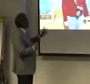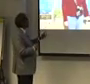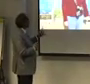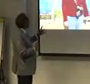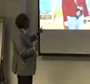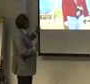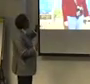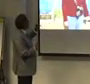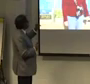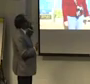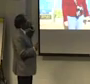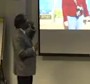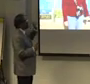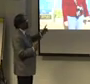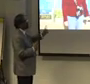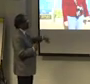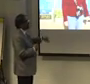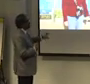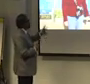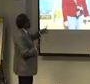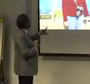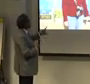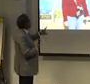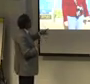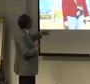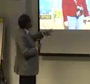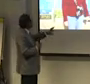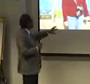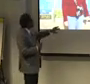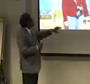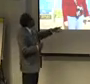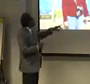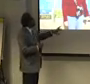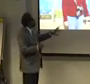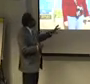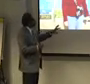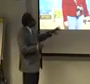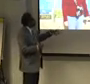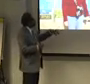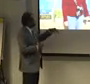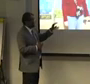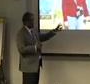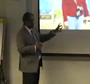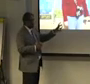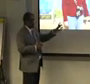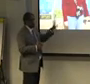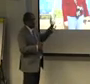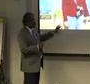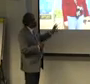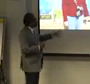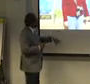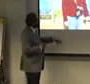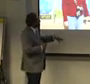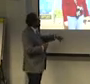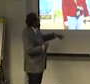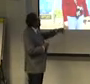Photographer, something like that. Or the disabled photographer, sorry, I'm forgetting her name exactly, but she travels around and looks at accessibility features, I think in